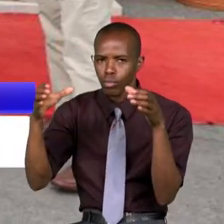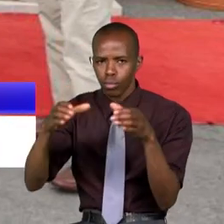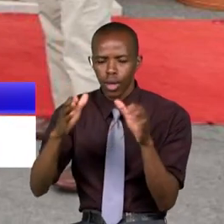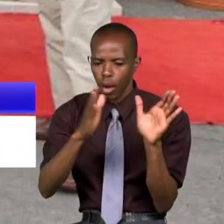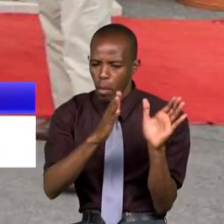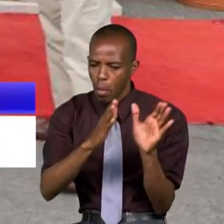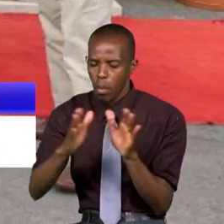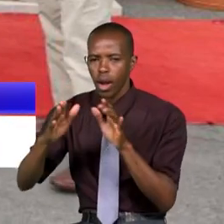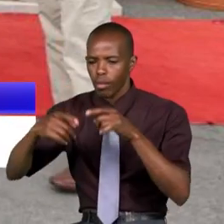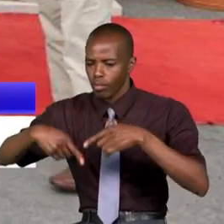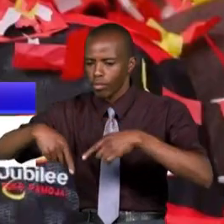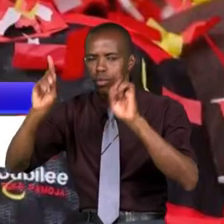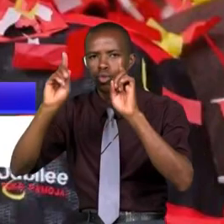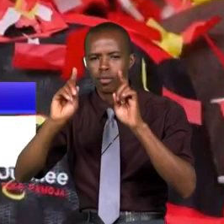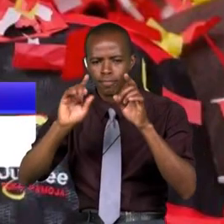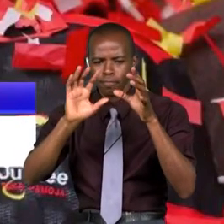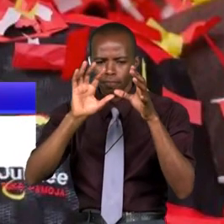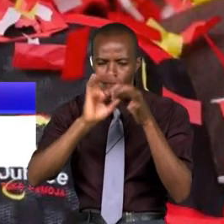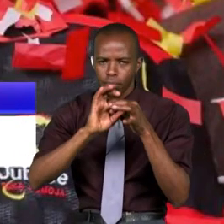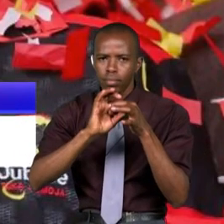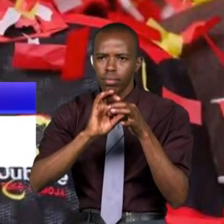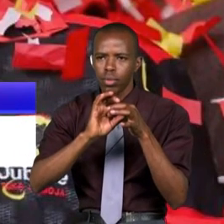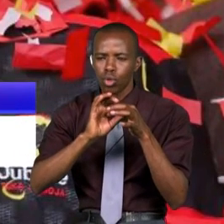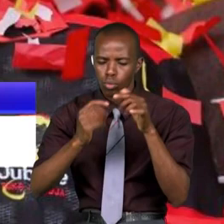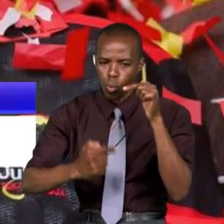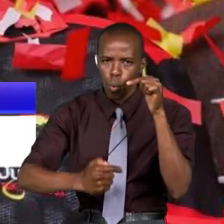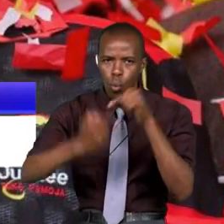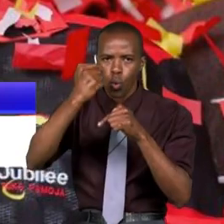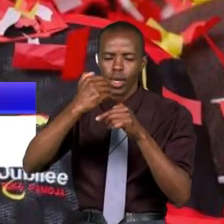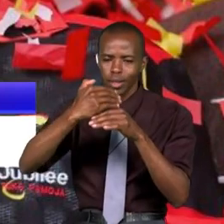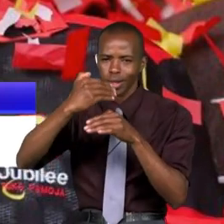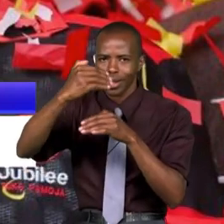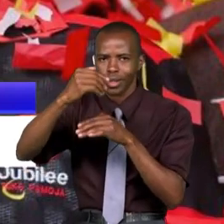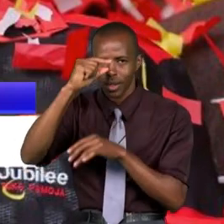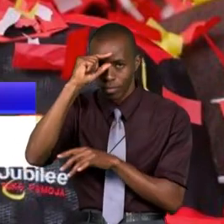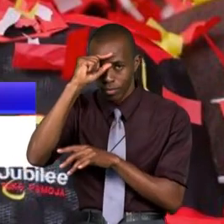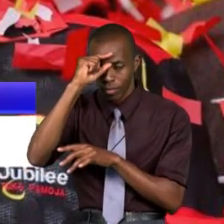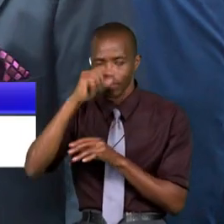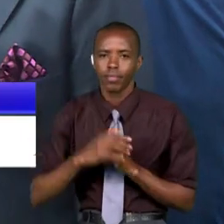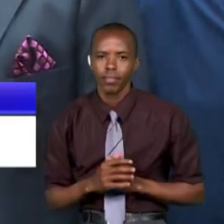aligning themselves to coalitions to be favorites in taking over the next government.